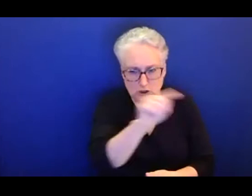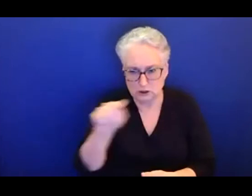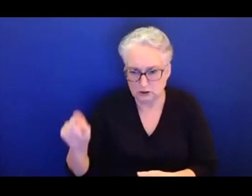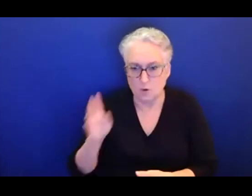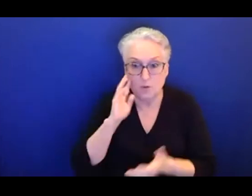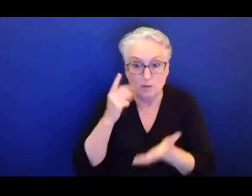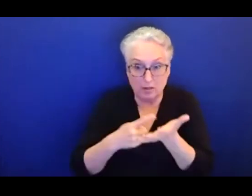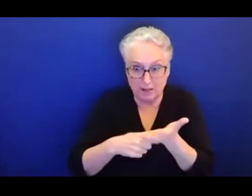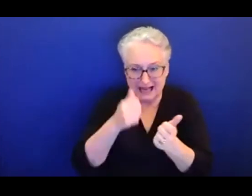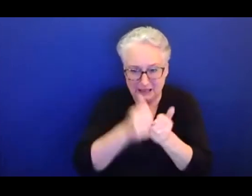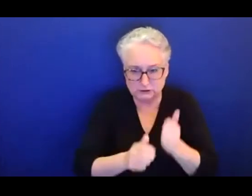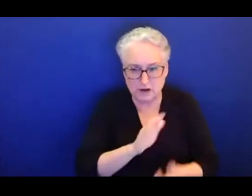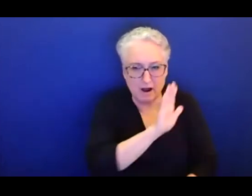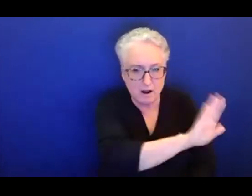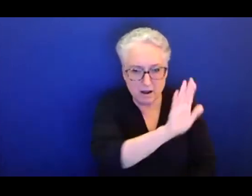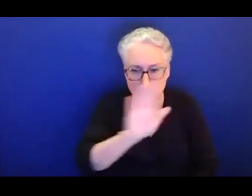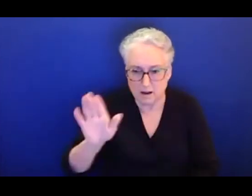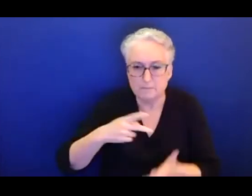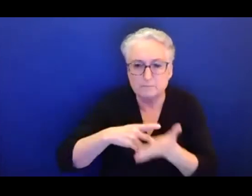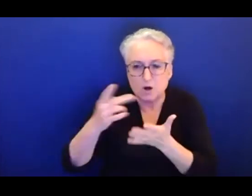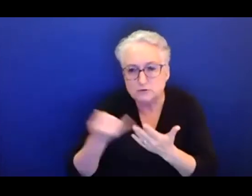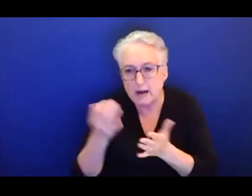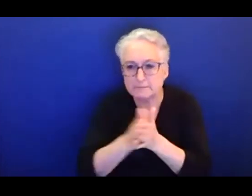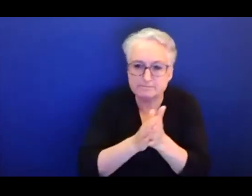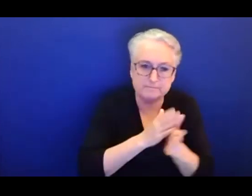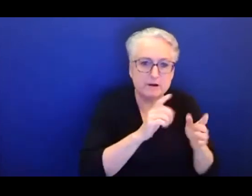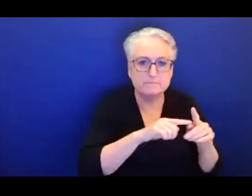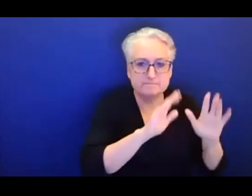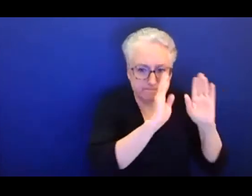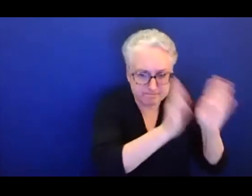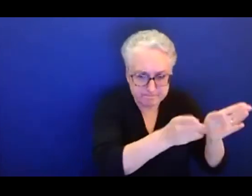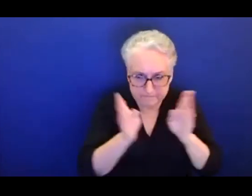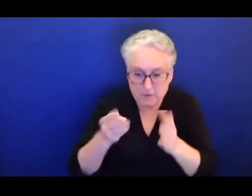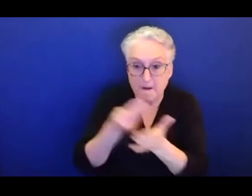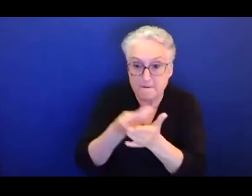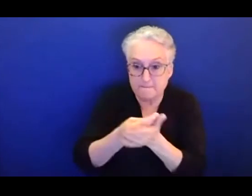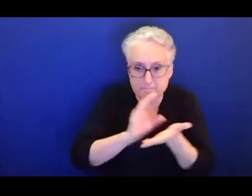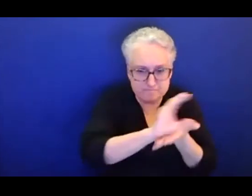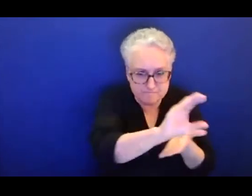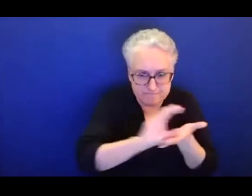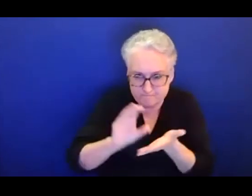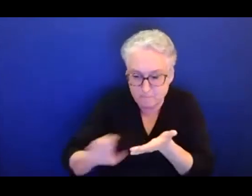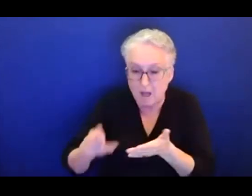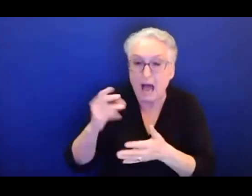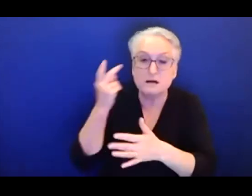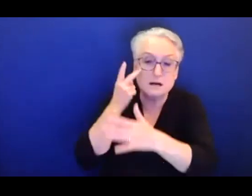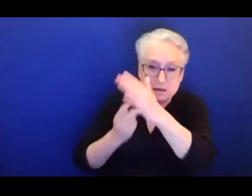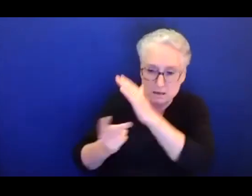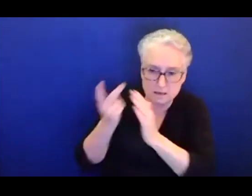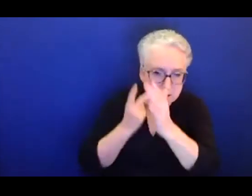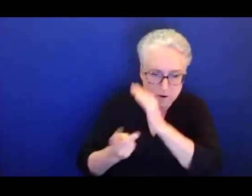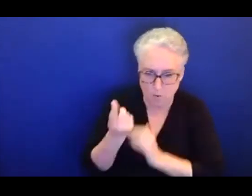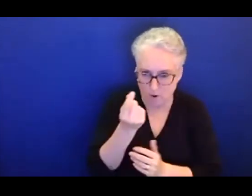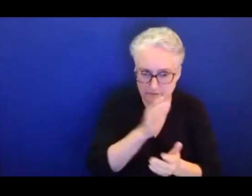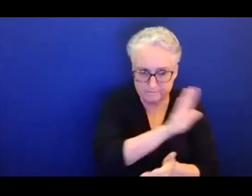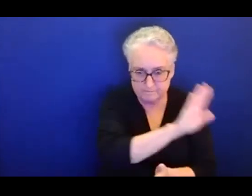those projects' budgets and projected accomplishments that are forecasted and included in the 2021-22